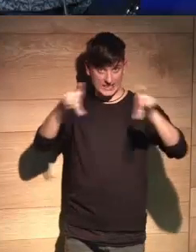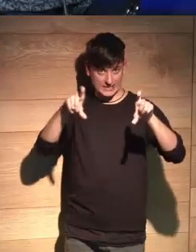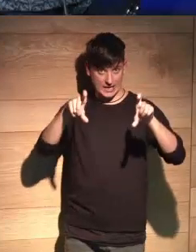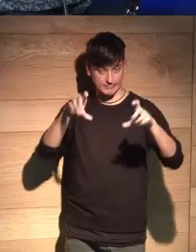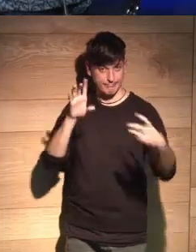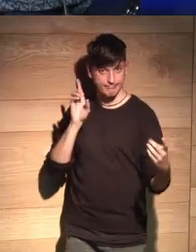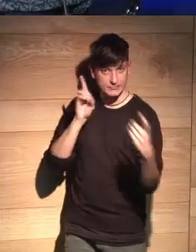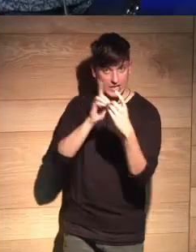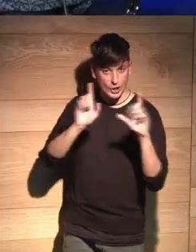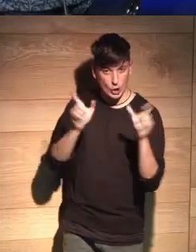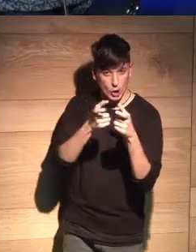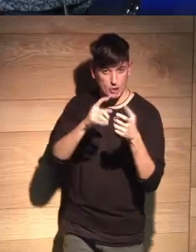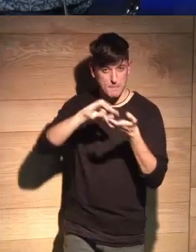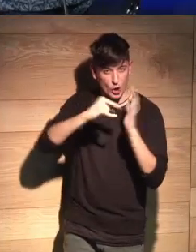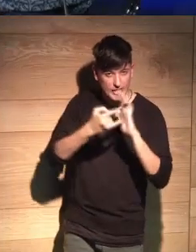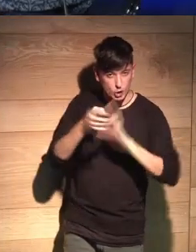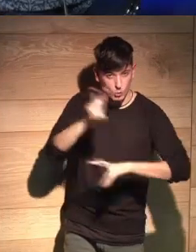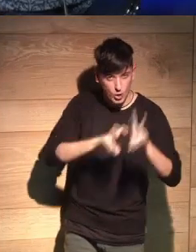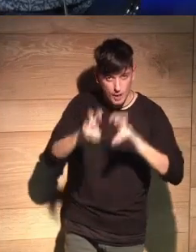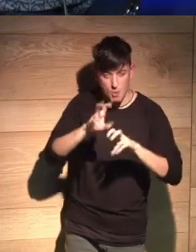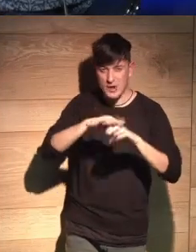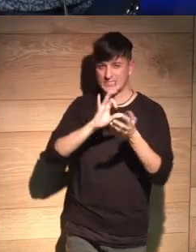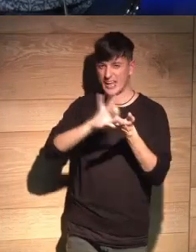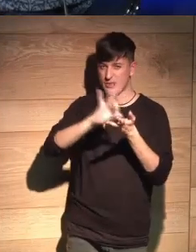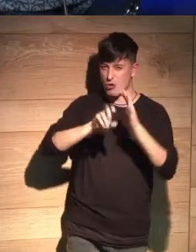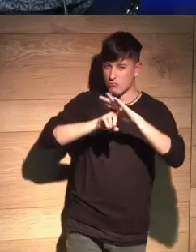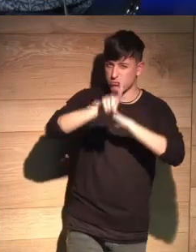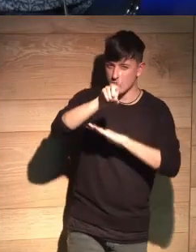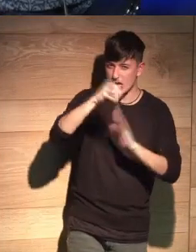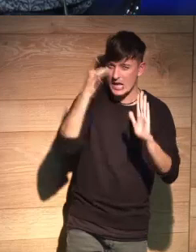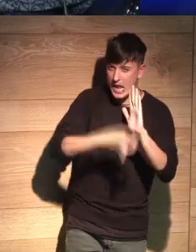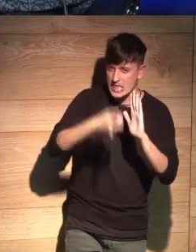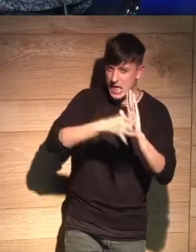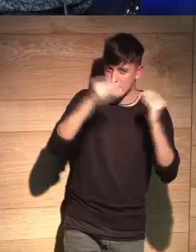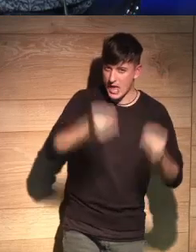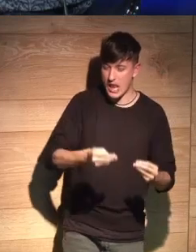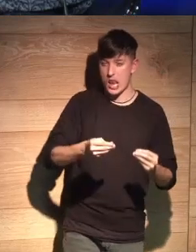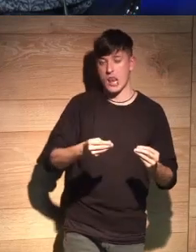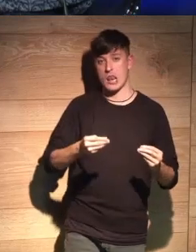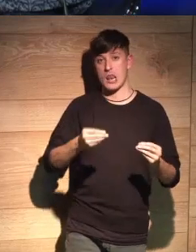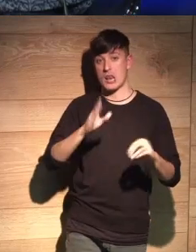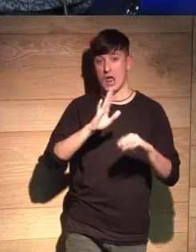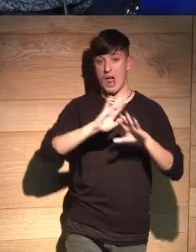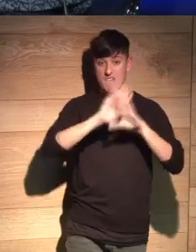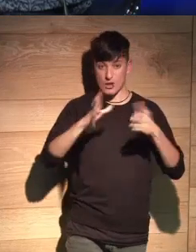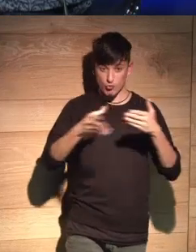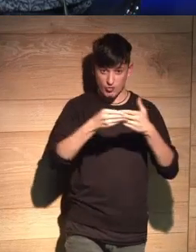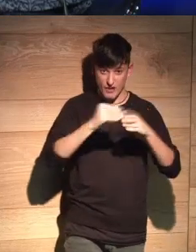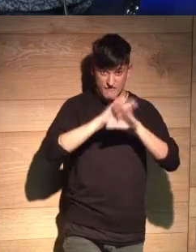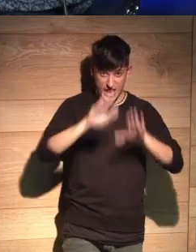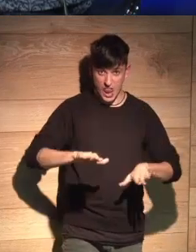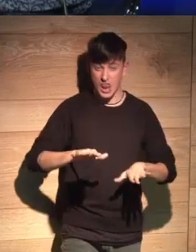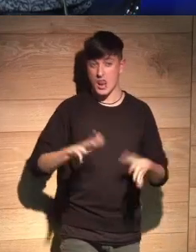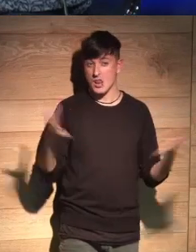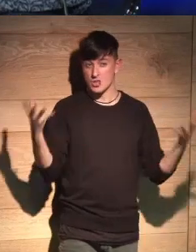clients, Ericsson, for example. We look for a project to develop a service, good quality of service for